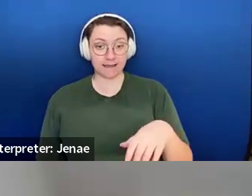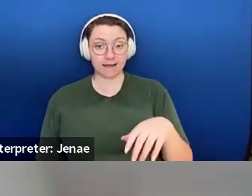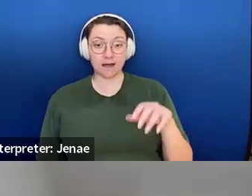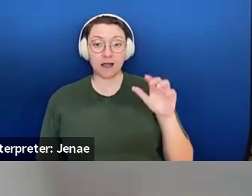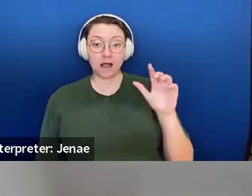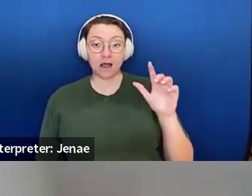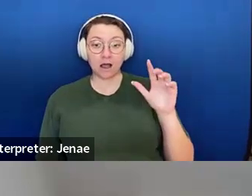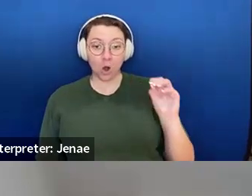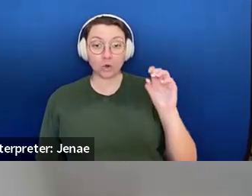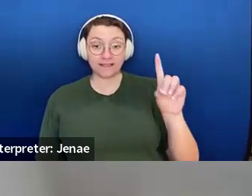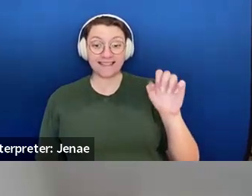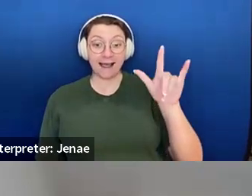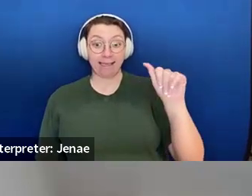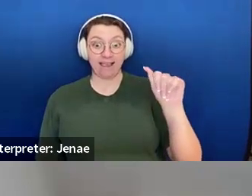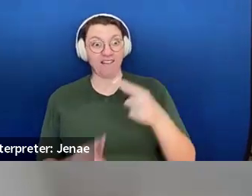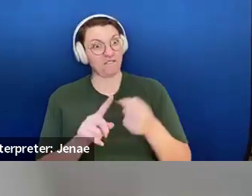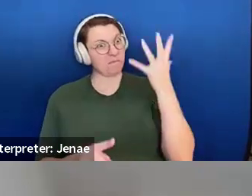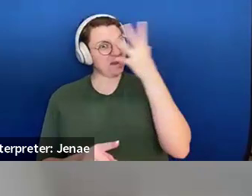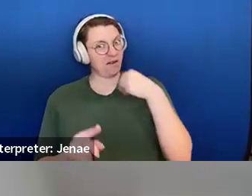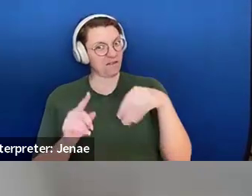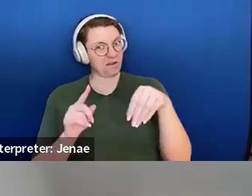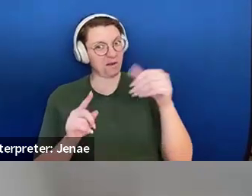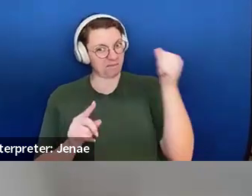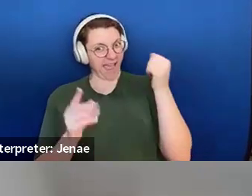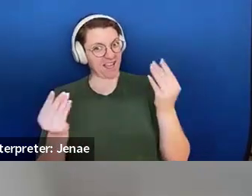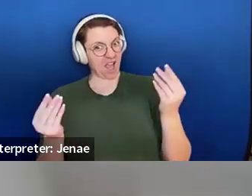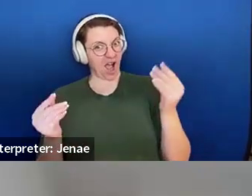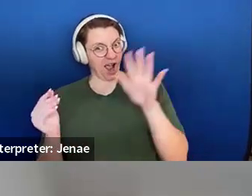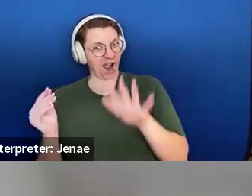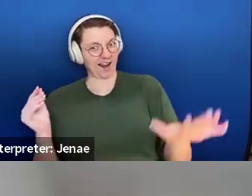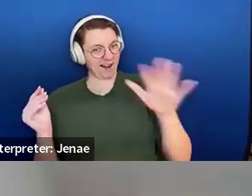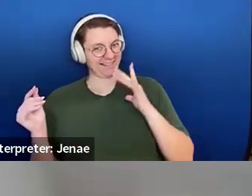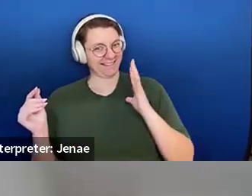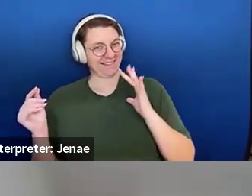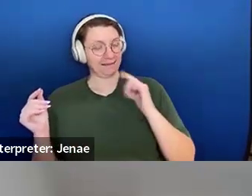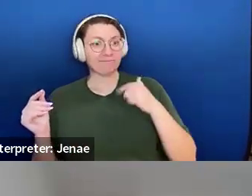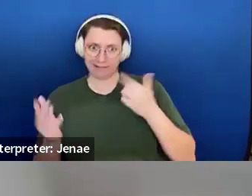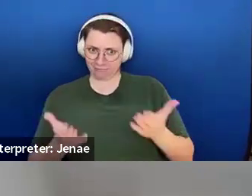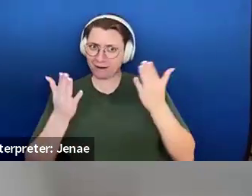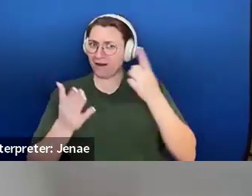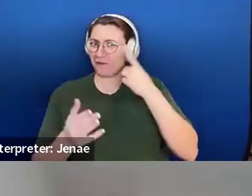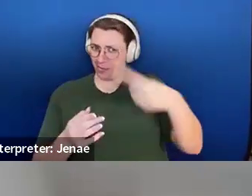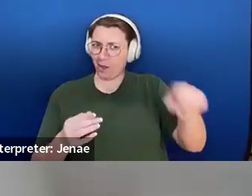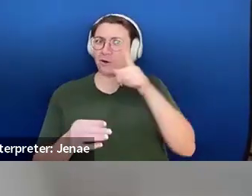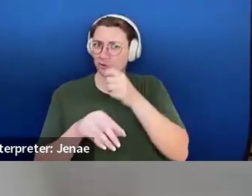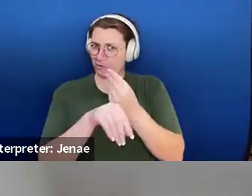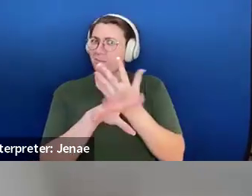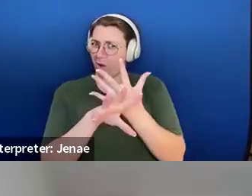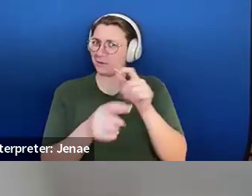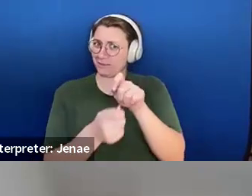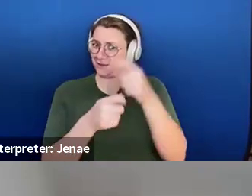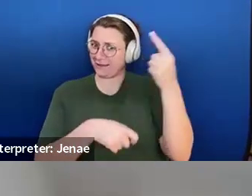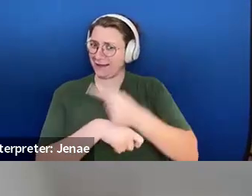Odelia joining us from a beautiful backyard scenery, which I absolutely recommend for those of you that work remotely on certain